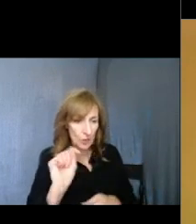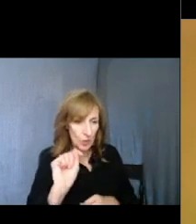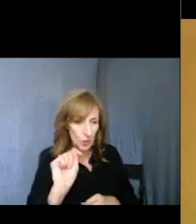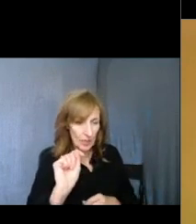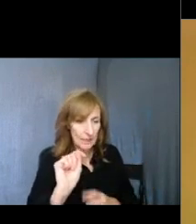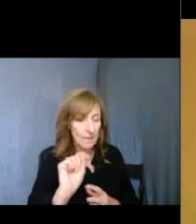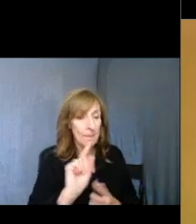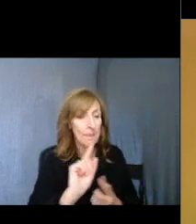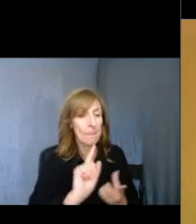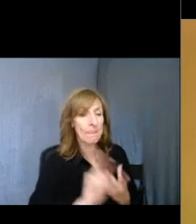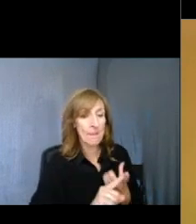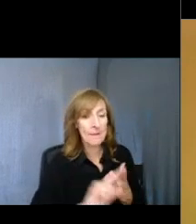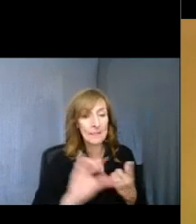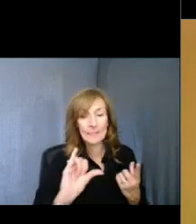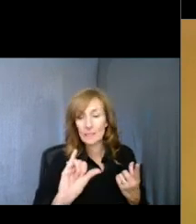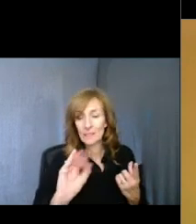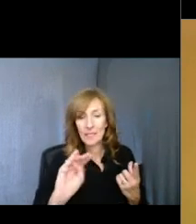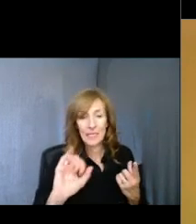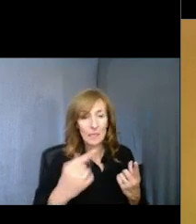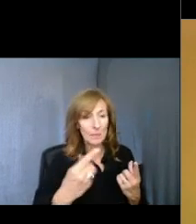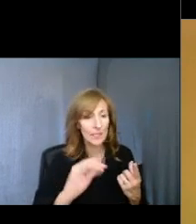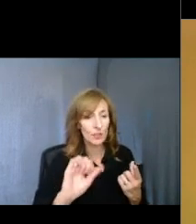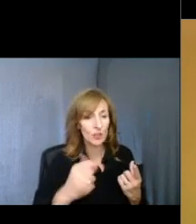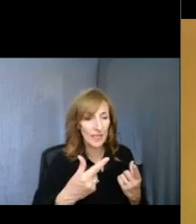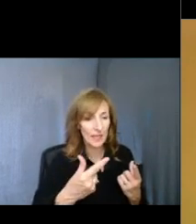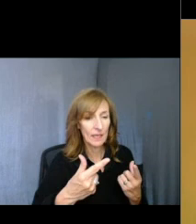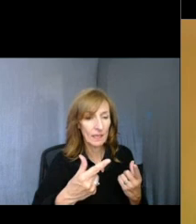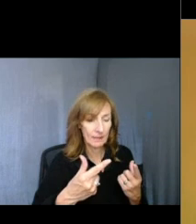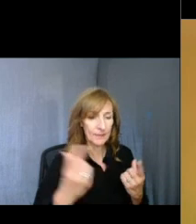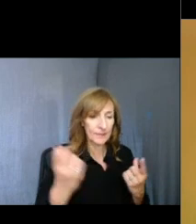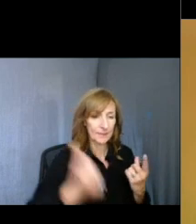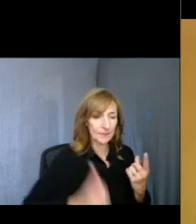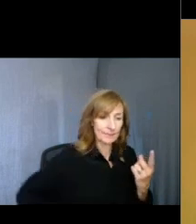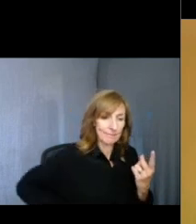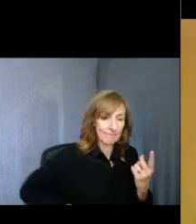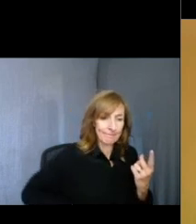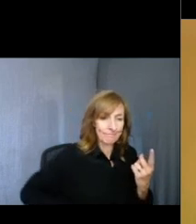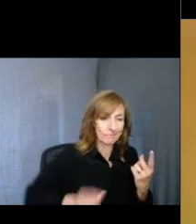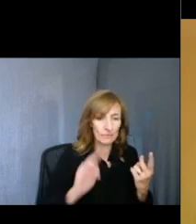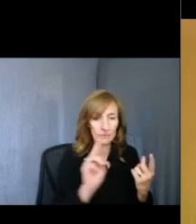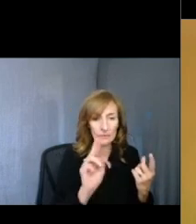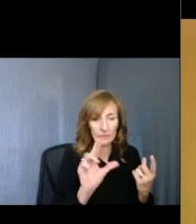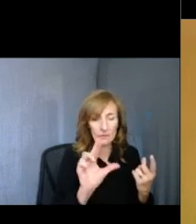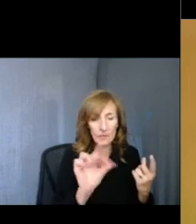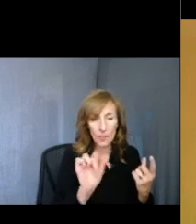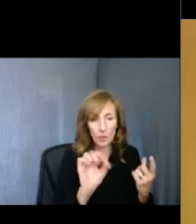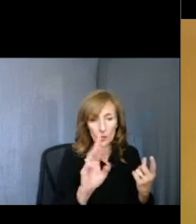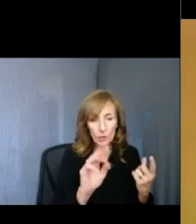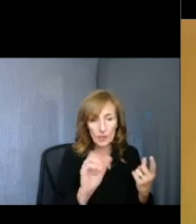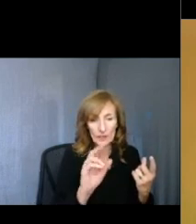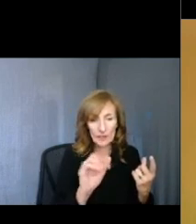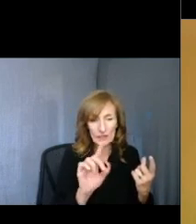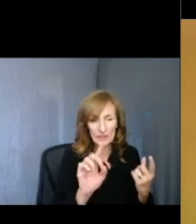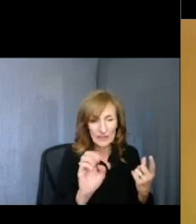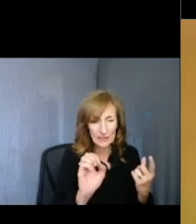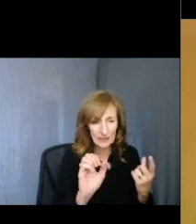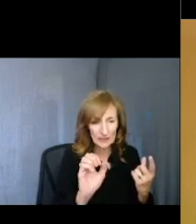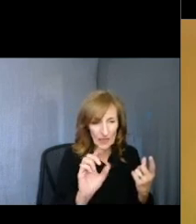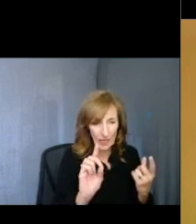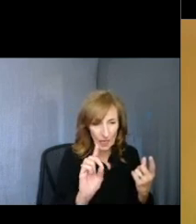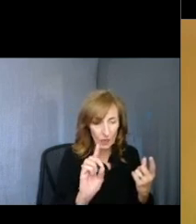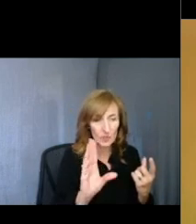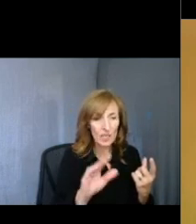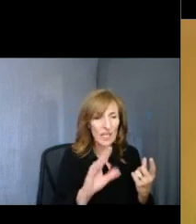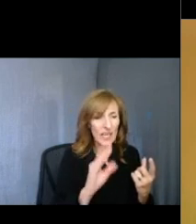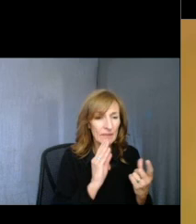Imaging. What does imaging help you with? It helps you sometimes sort out, like if I have a cat with really tiny little nibbin kidneys and they're 18 years